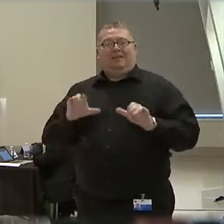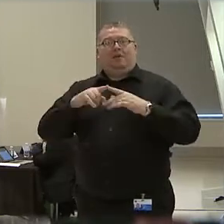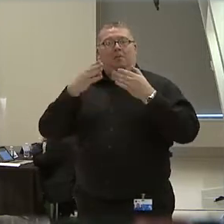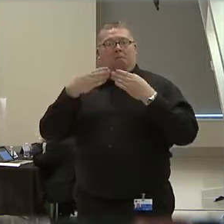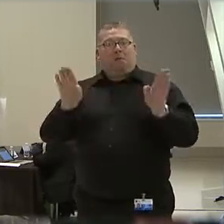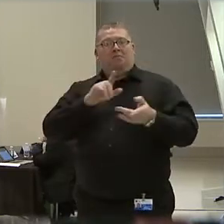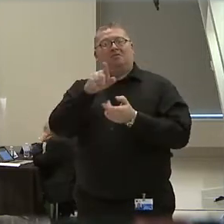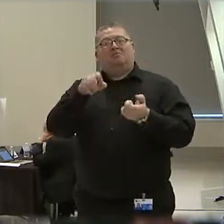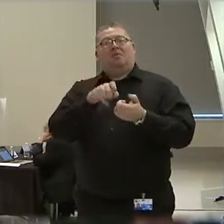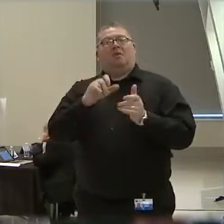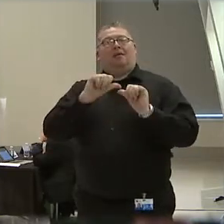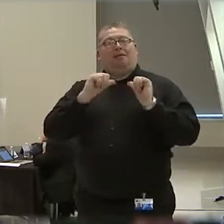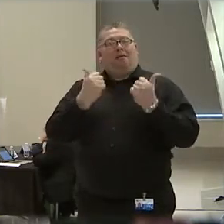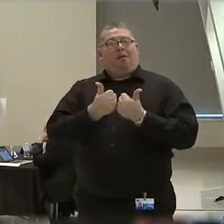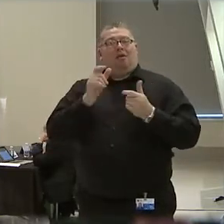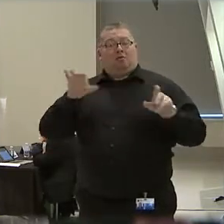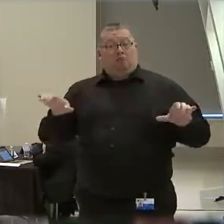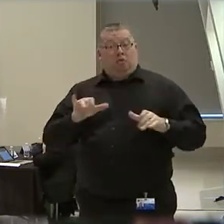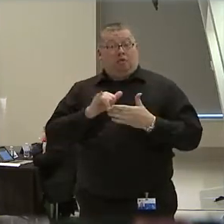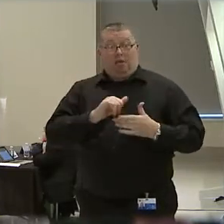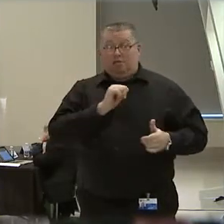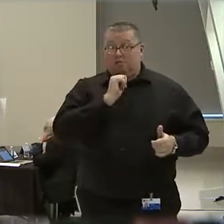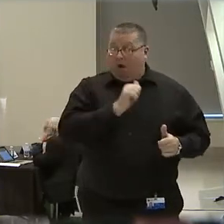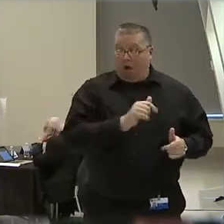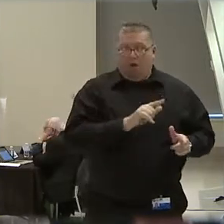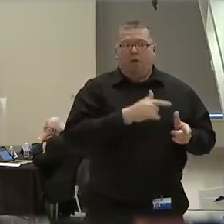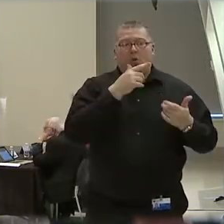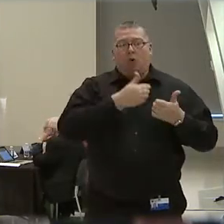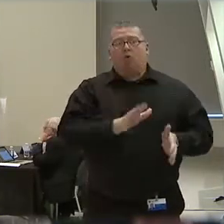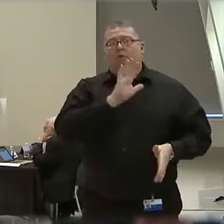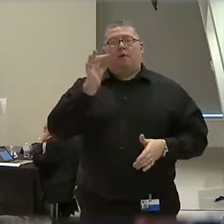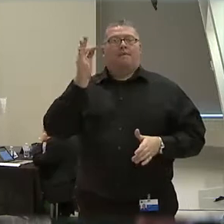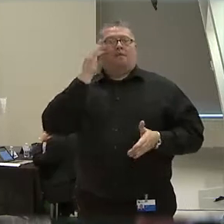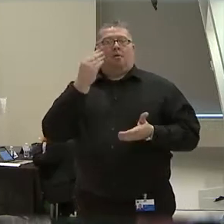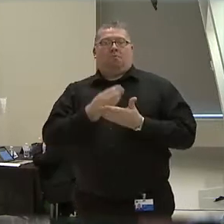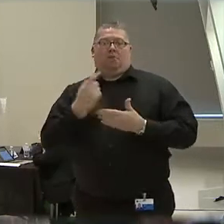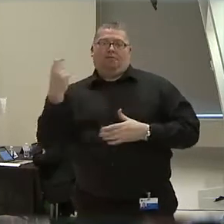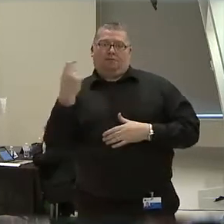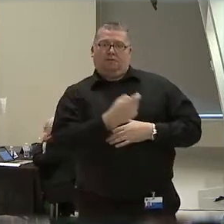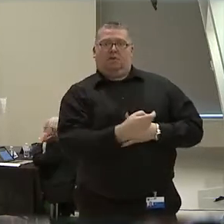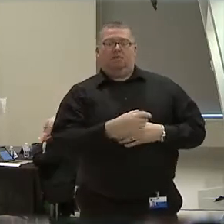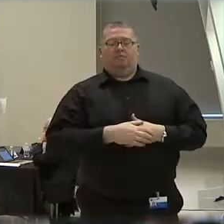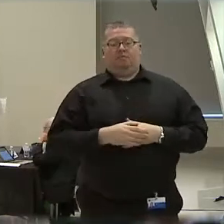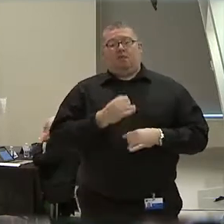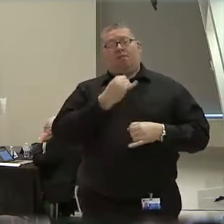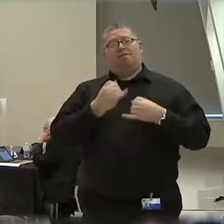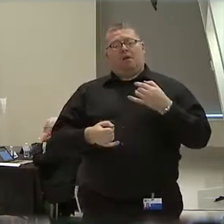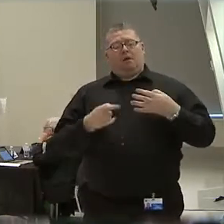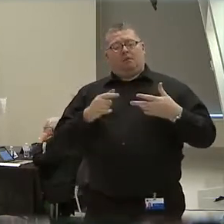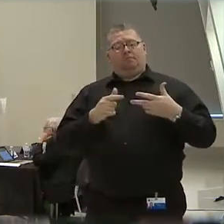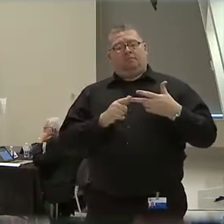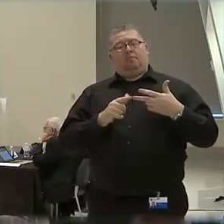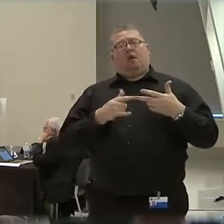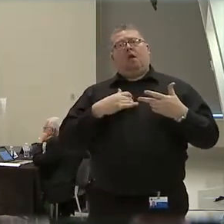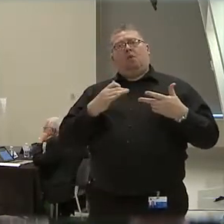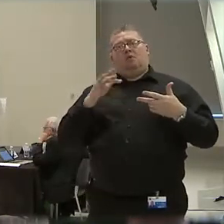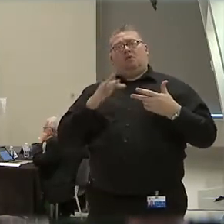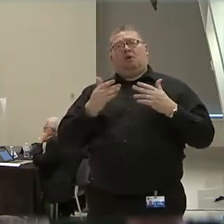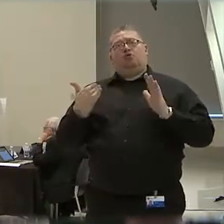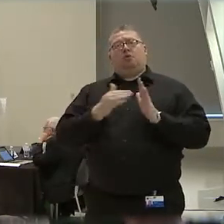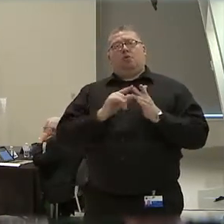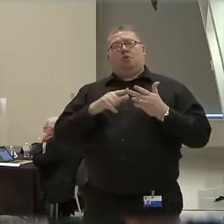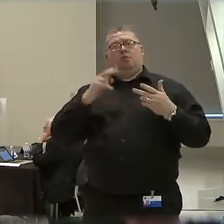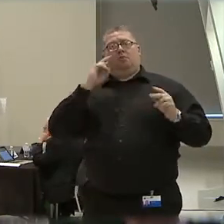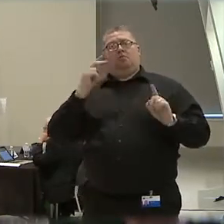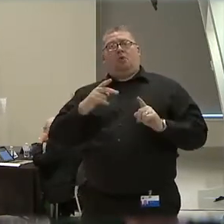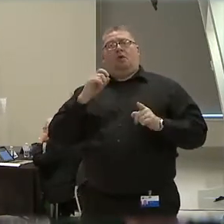that agencies which fail to do so will risk losing their federal funding. Finally, I want to touch briefly again on the aspect